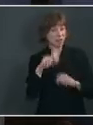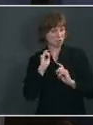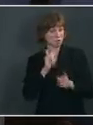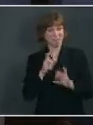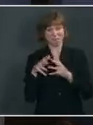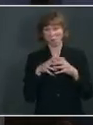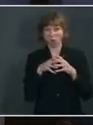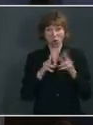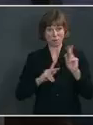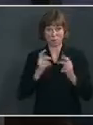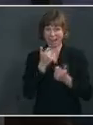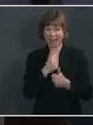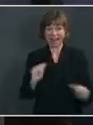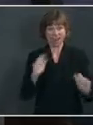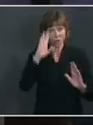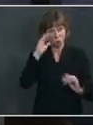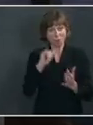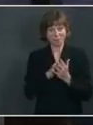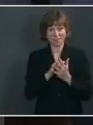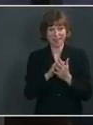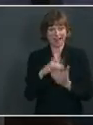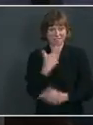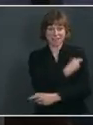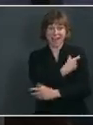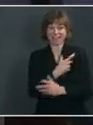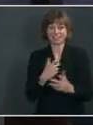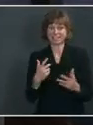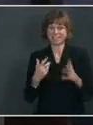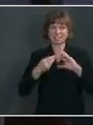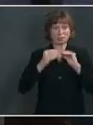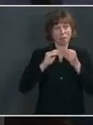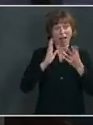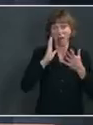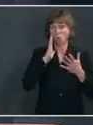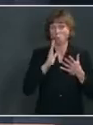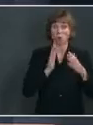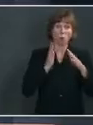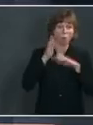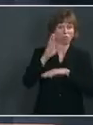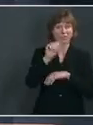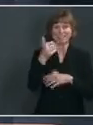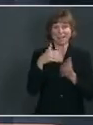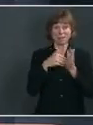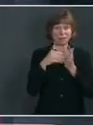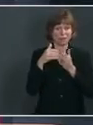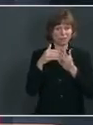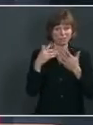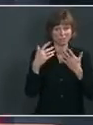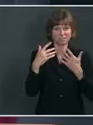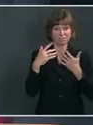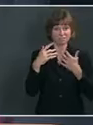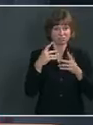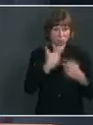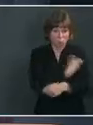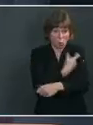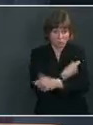vaccine supply is going to go much over 10 million doses a week for the next couple months? Well, as you know, but in case